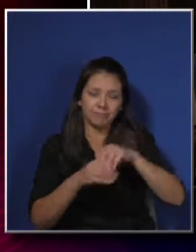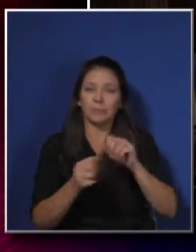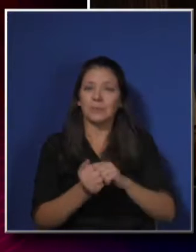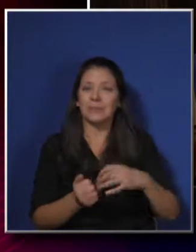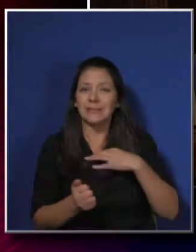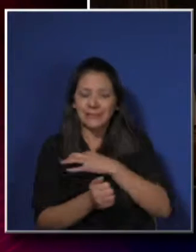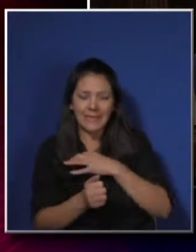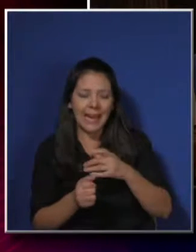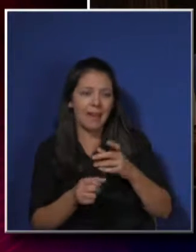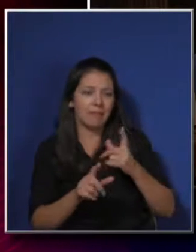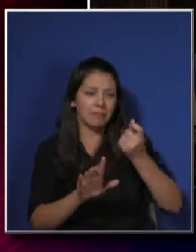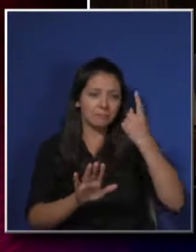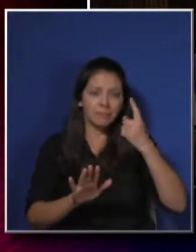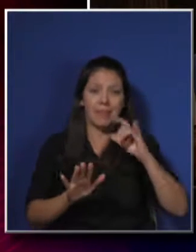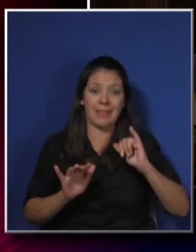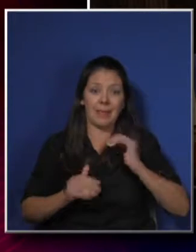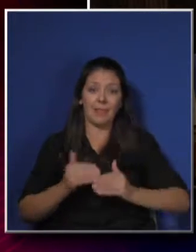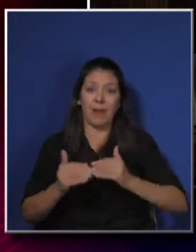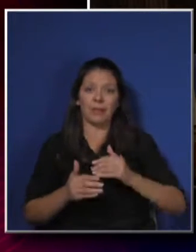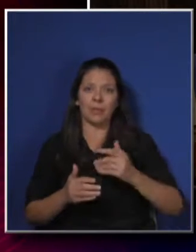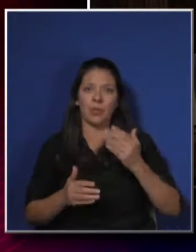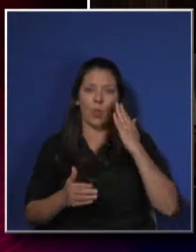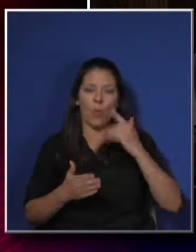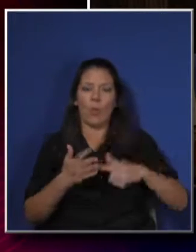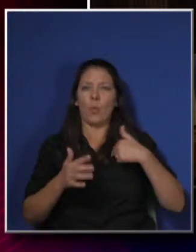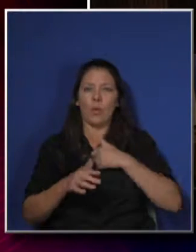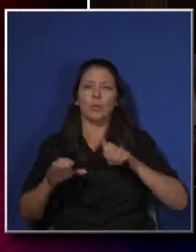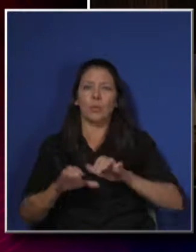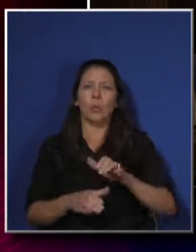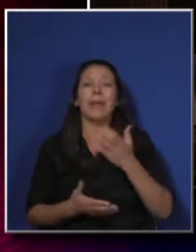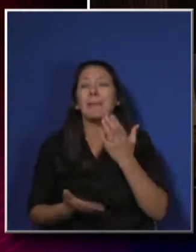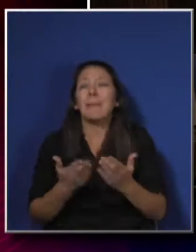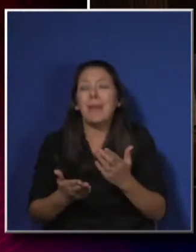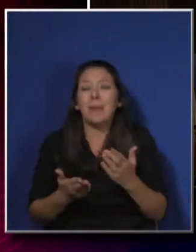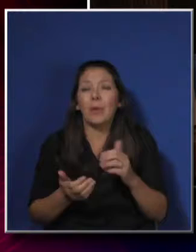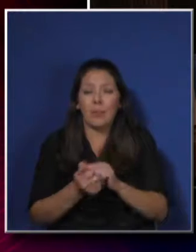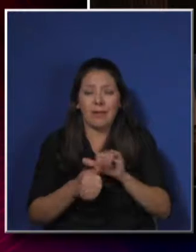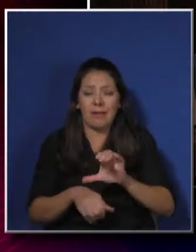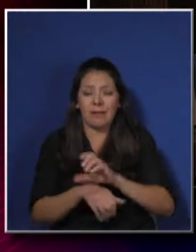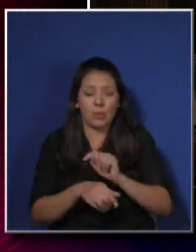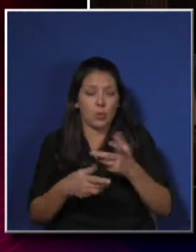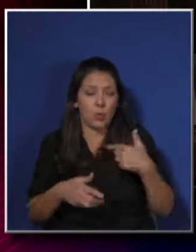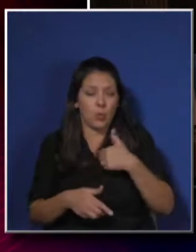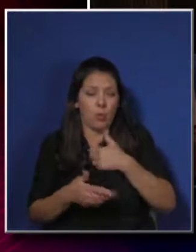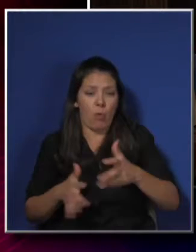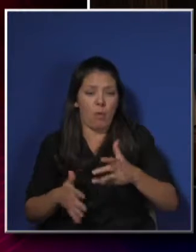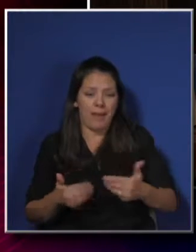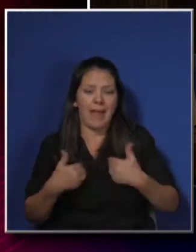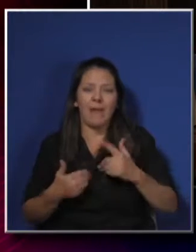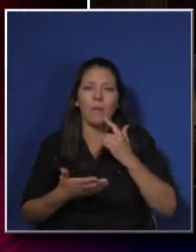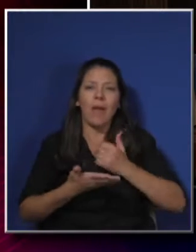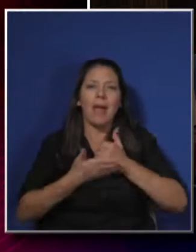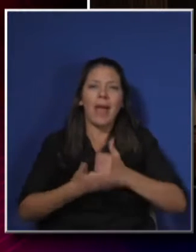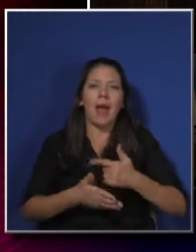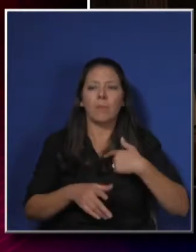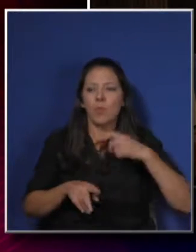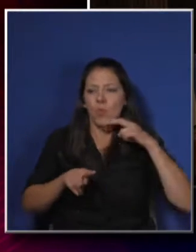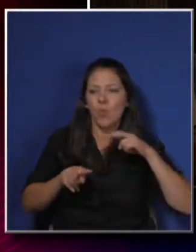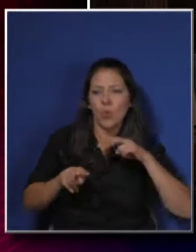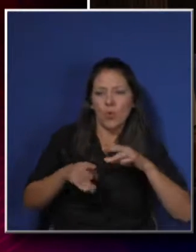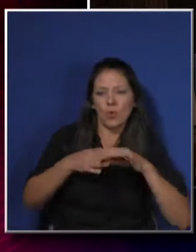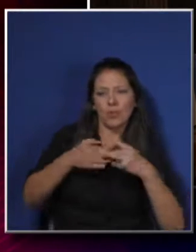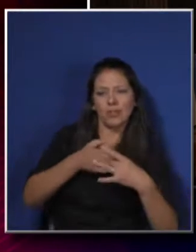but maybe it is that executive consultant we already have that can help just shepherd us through that